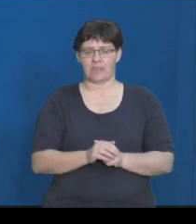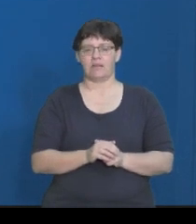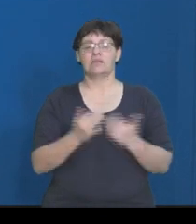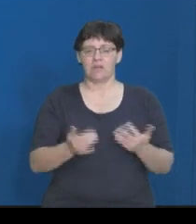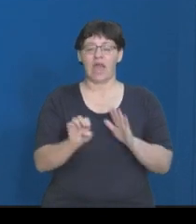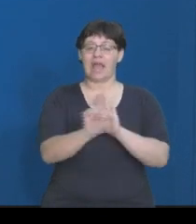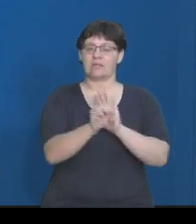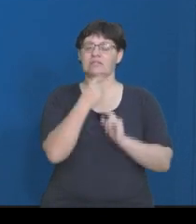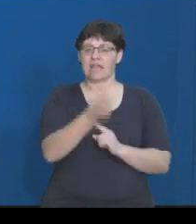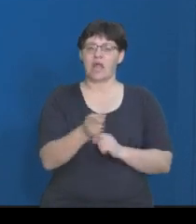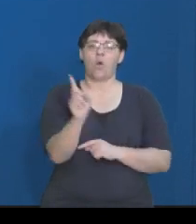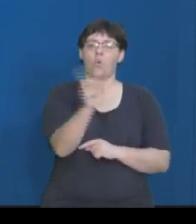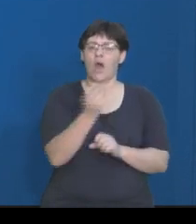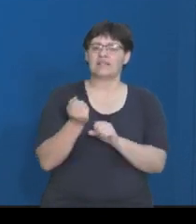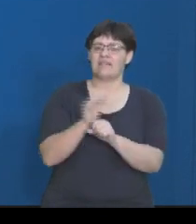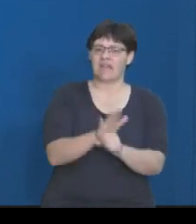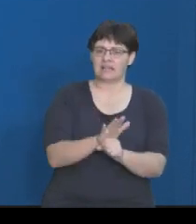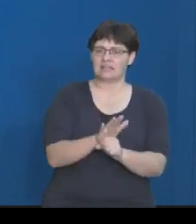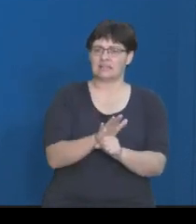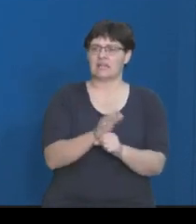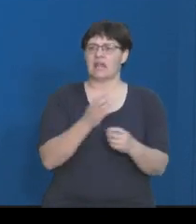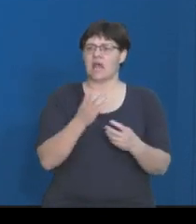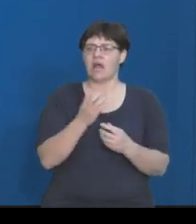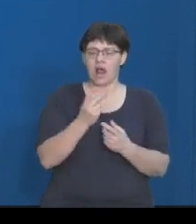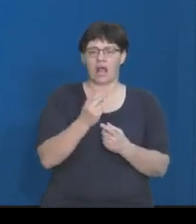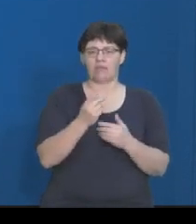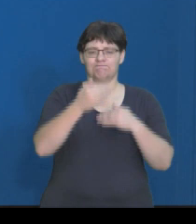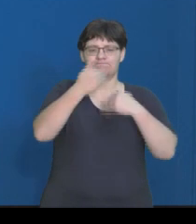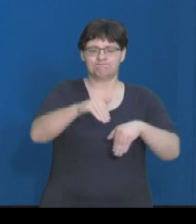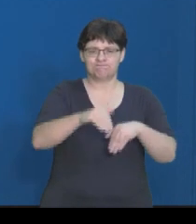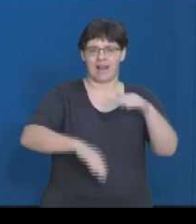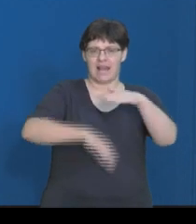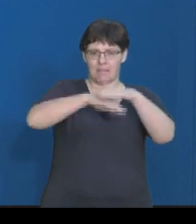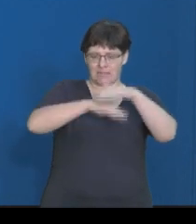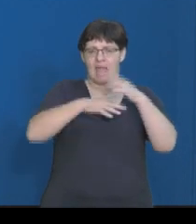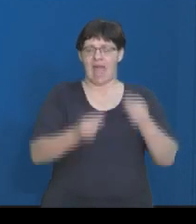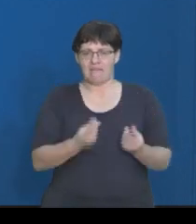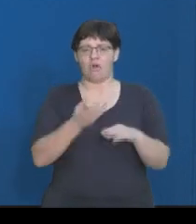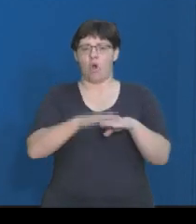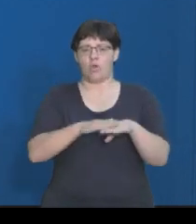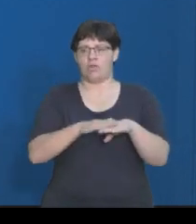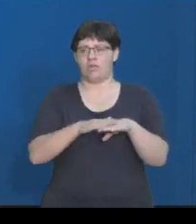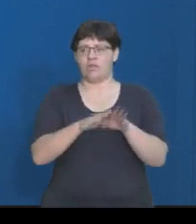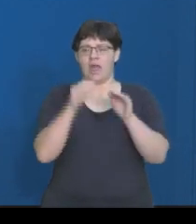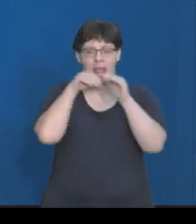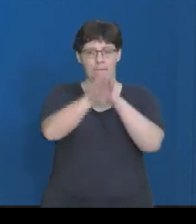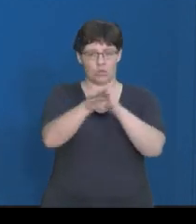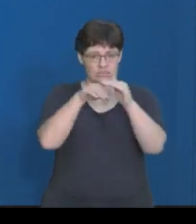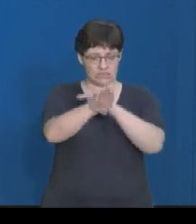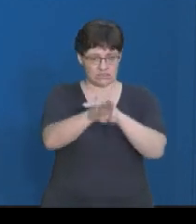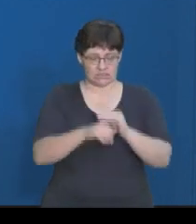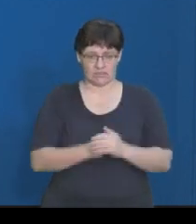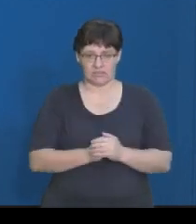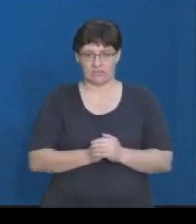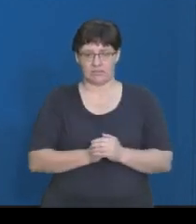The example says, what effect will quotas have on imports? I'll take it again. What effect will quotas